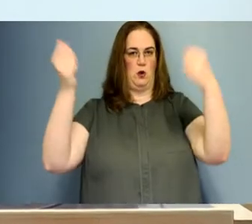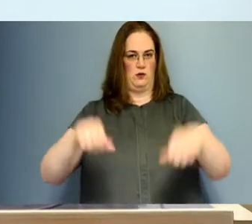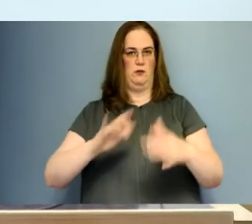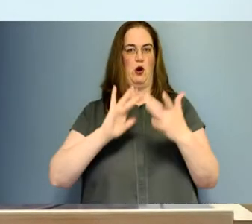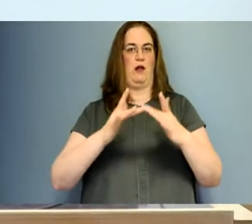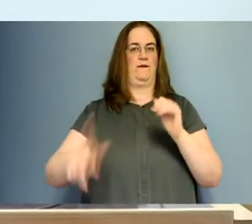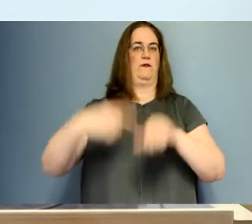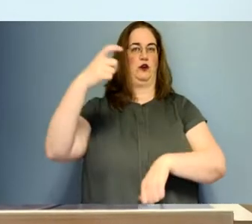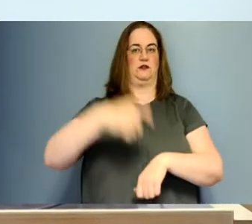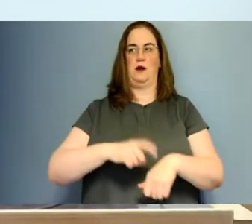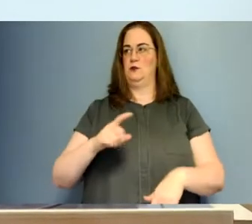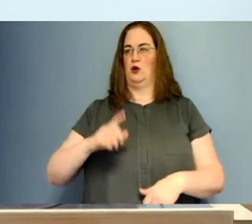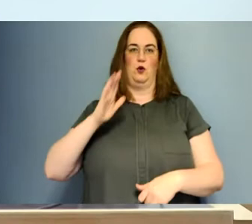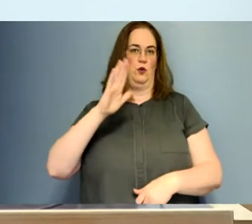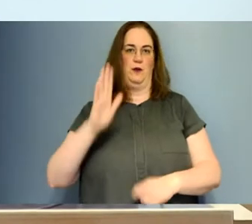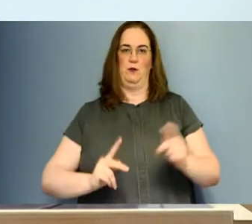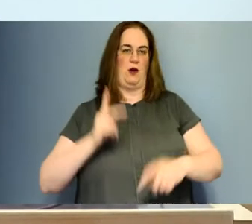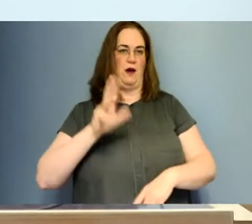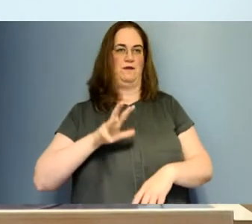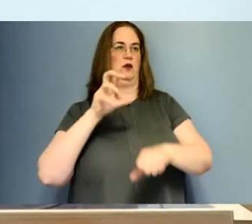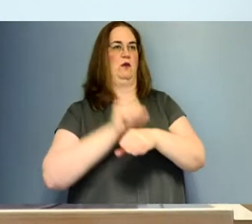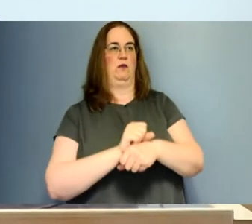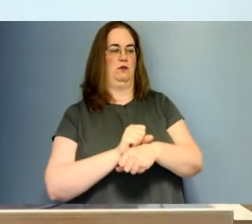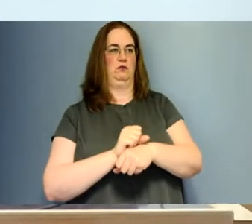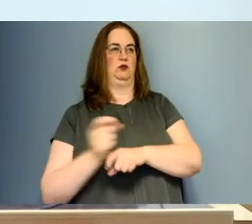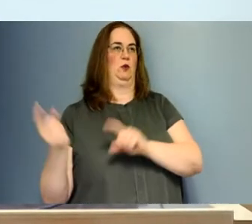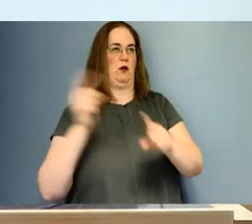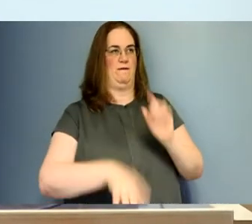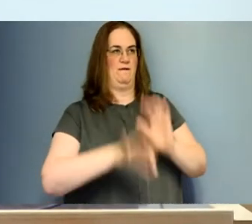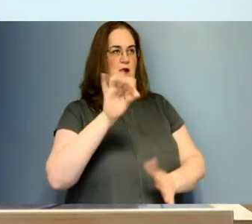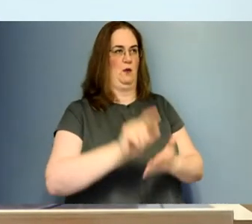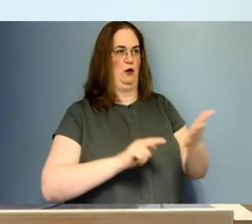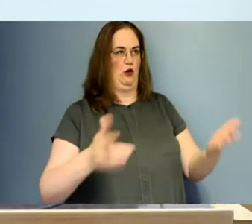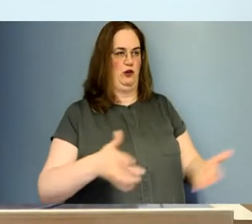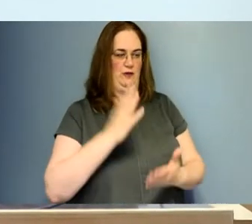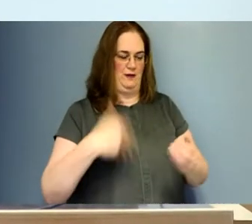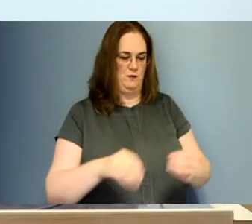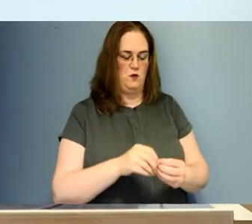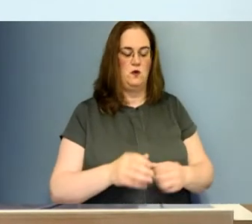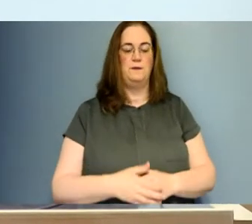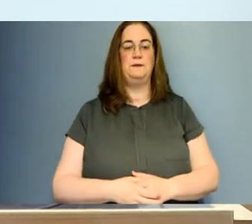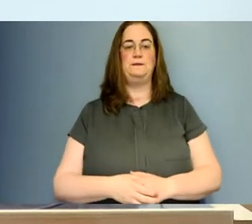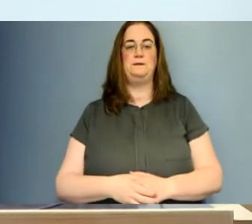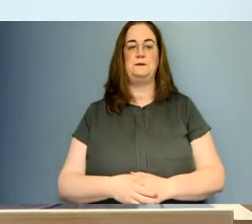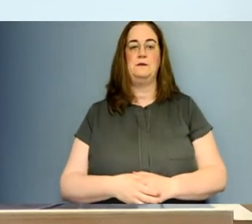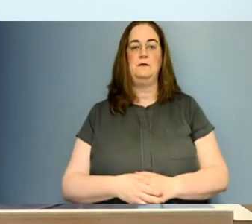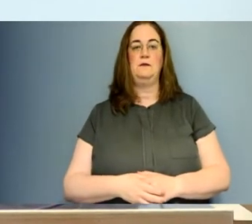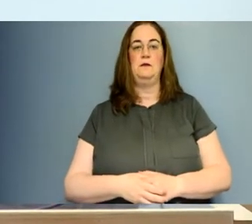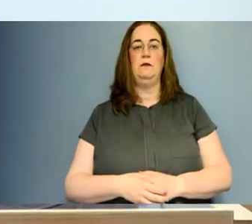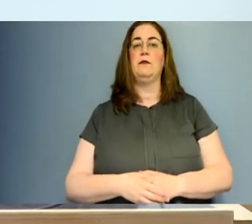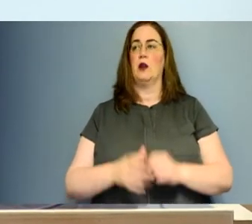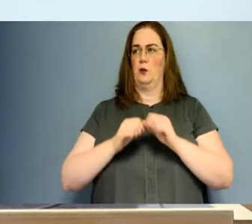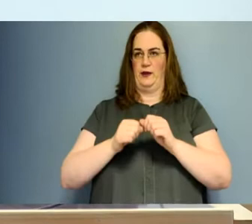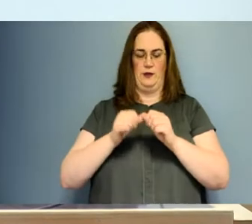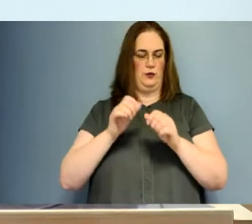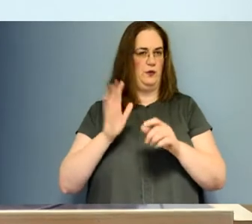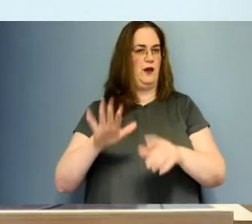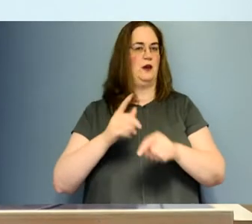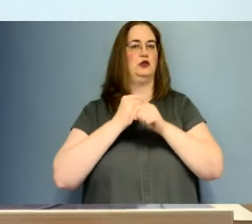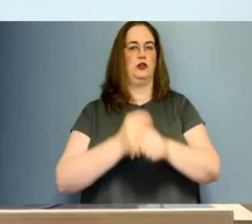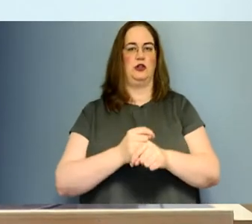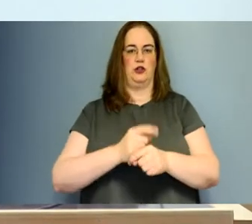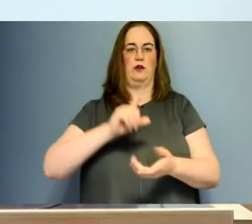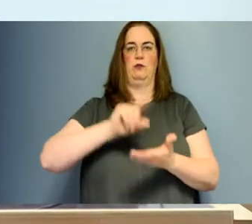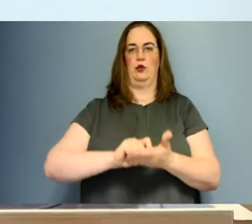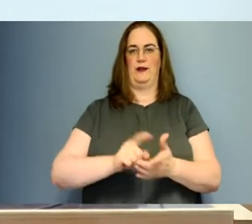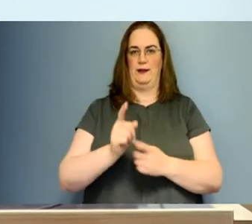never have to make an appointment to find out what the law was in Bucks County. And we continued that tradition of printing the